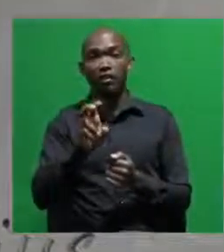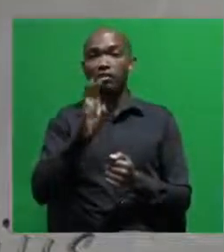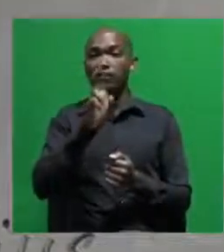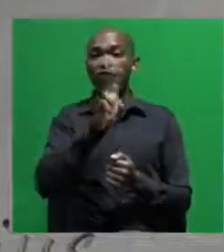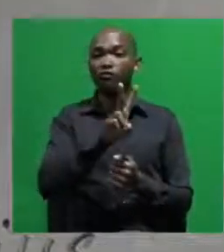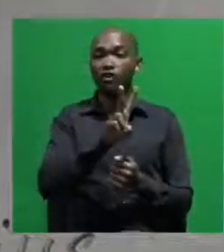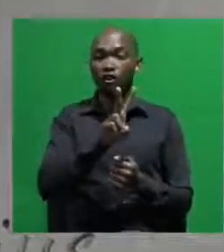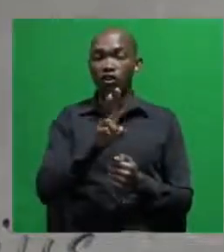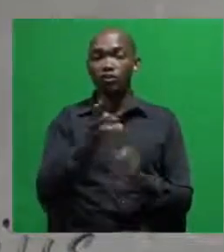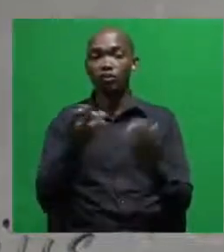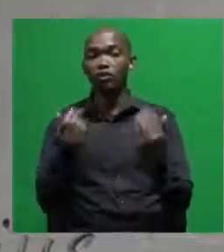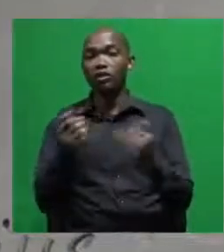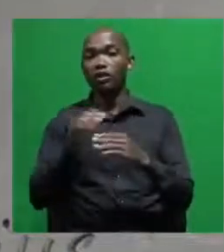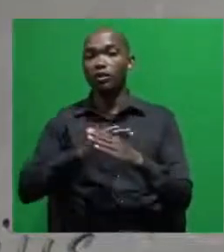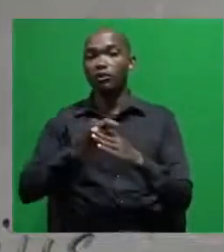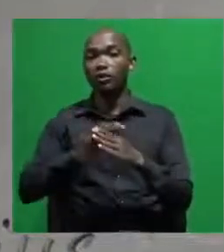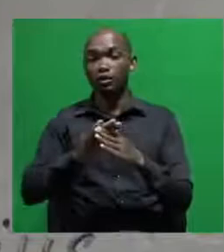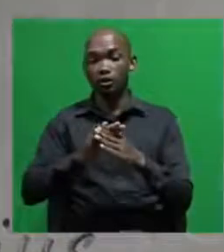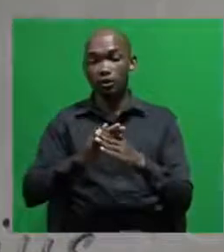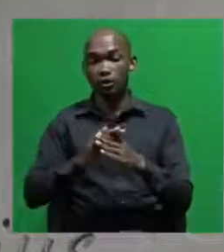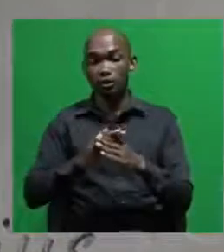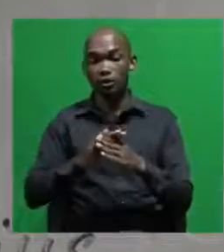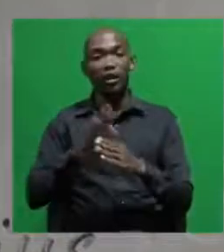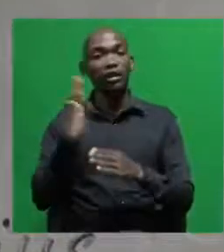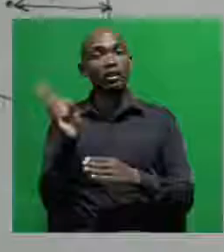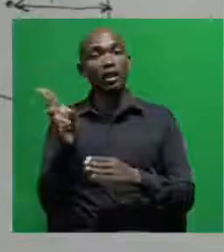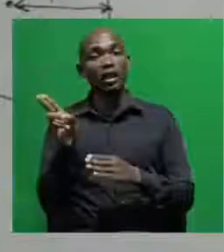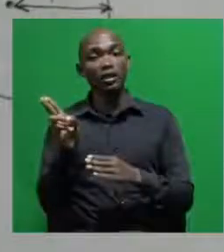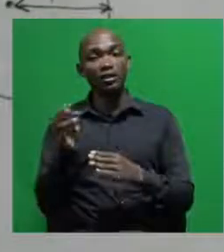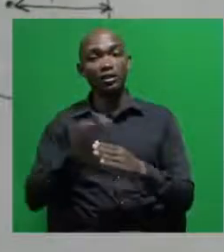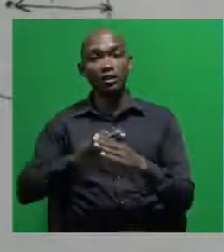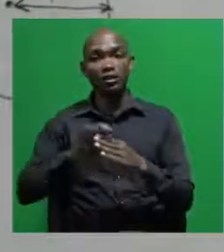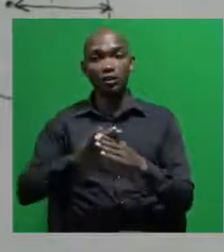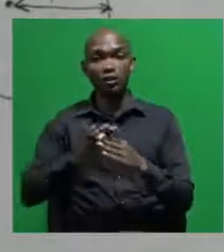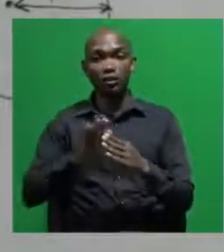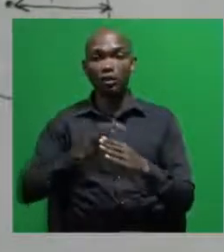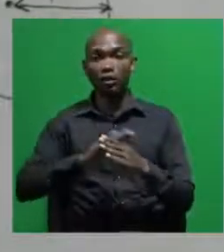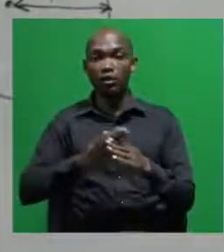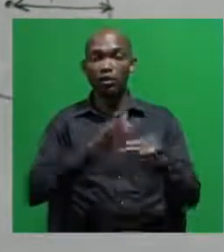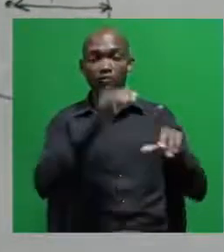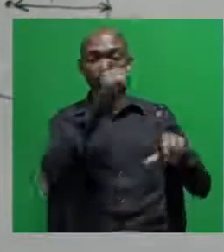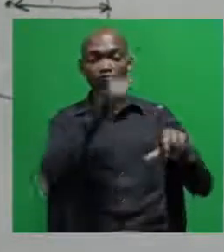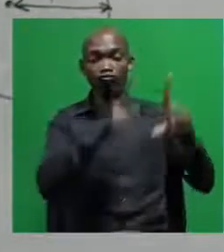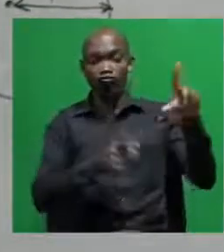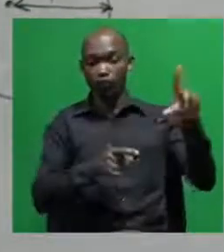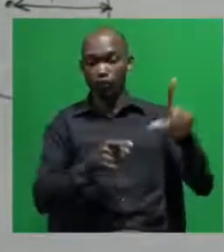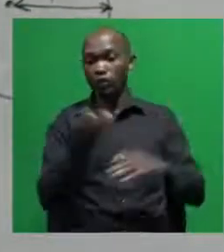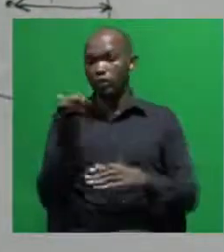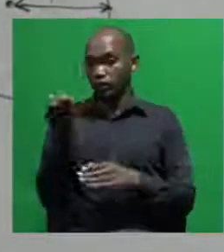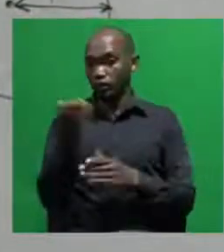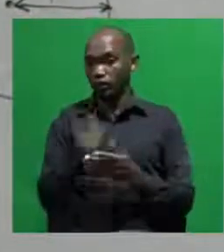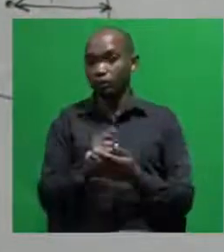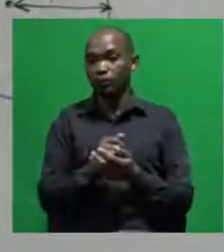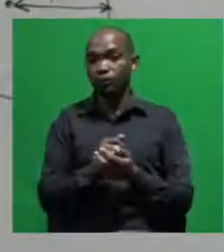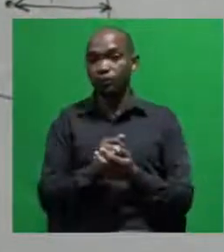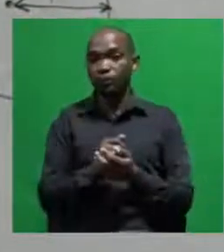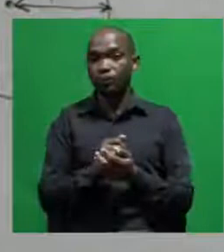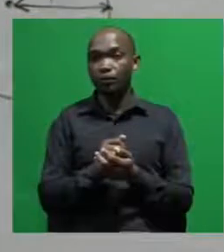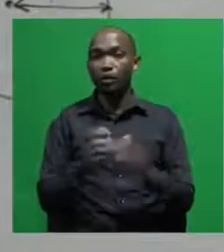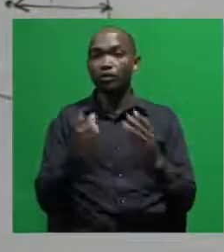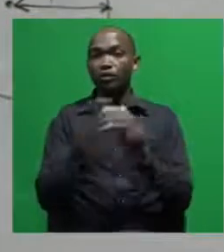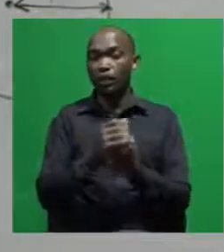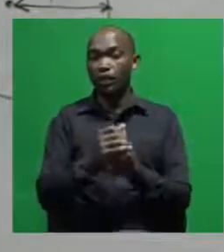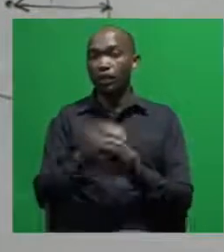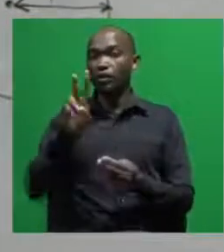object and the height by the use of our appropriate instrument, half meter rule, as